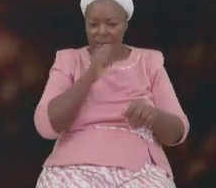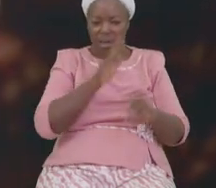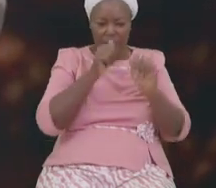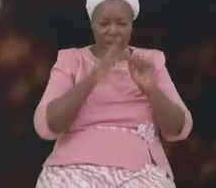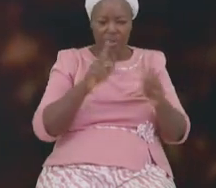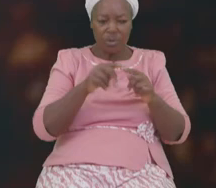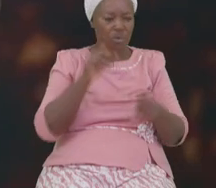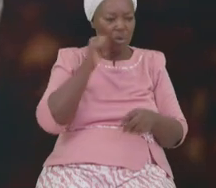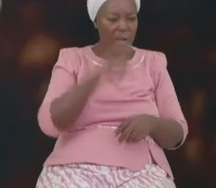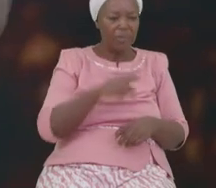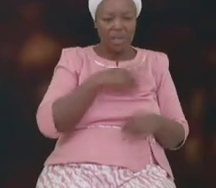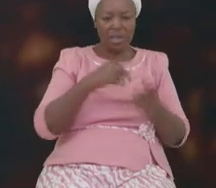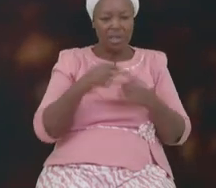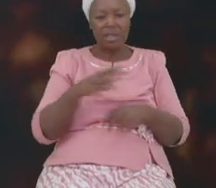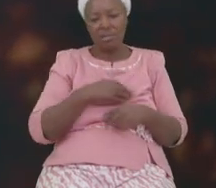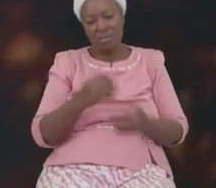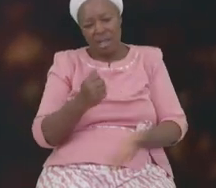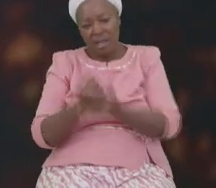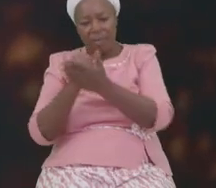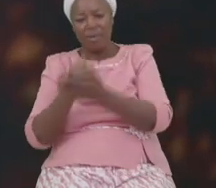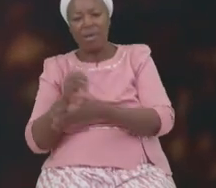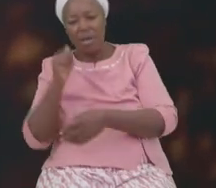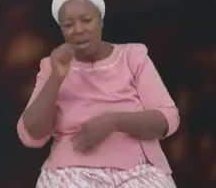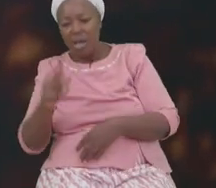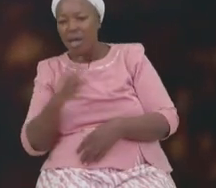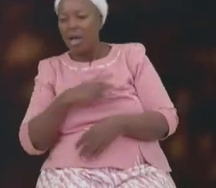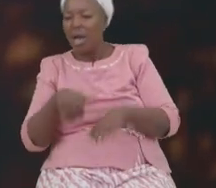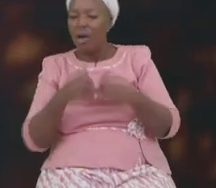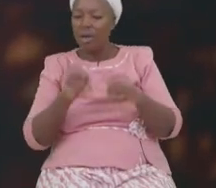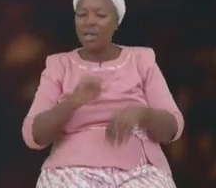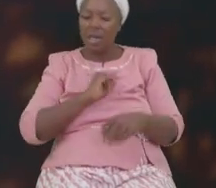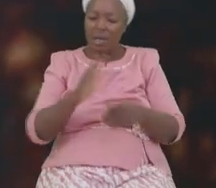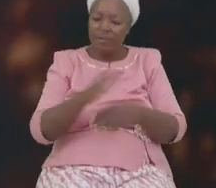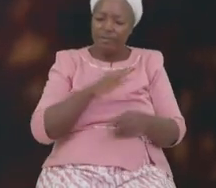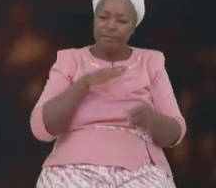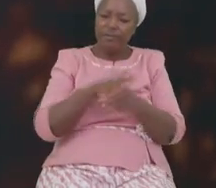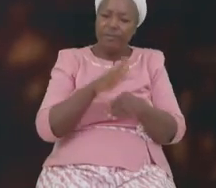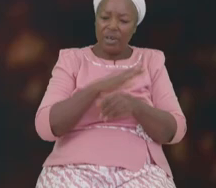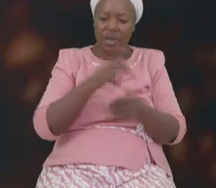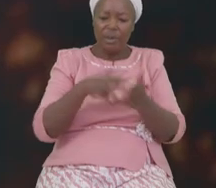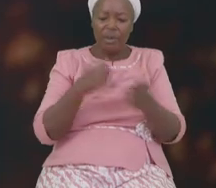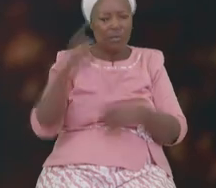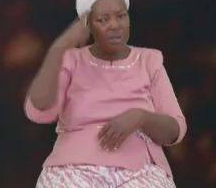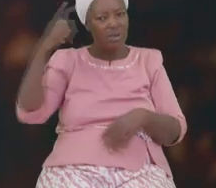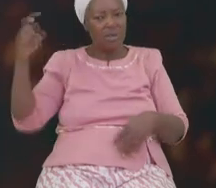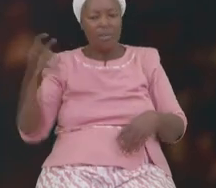I cheer her up? How can I fulfill, be a part of her dream, to fulfill her